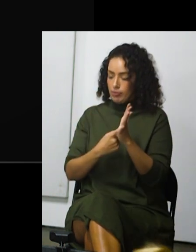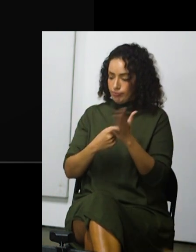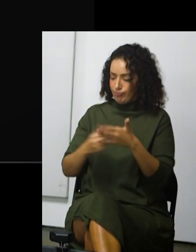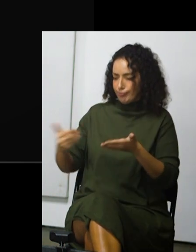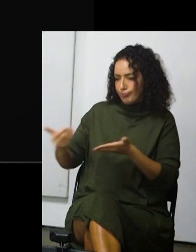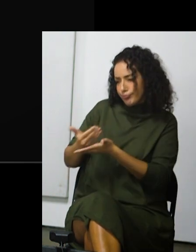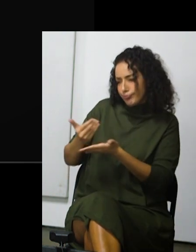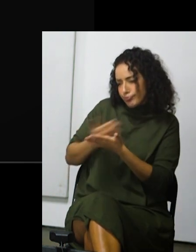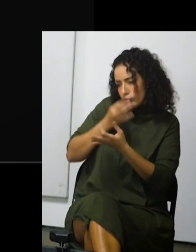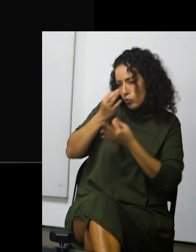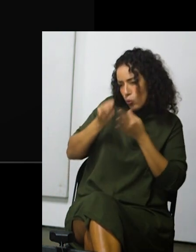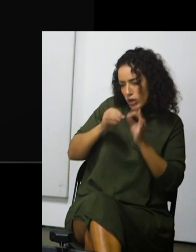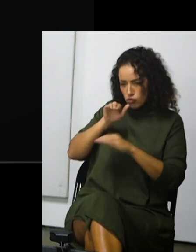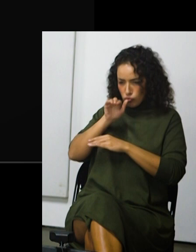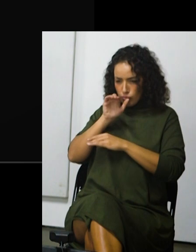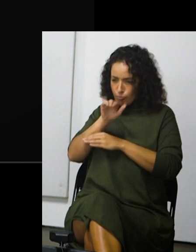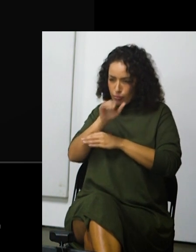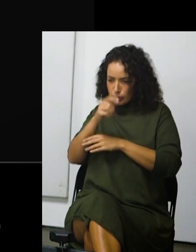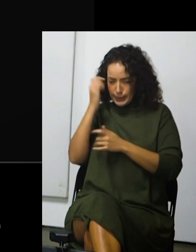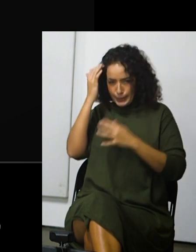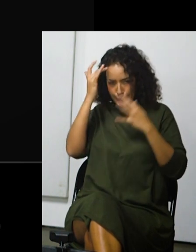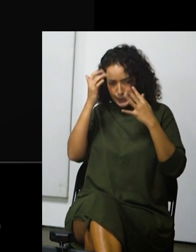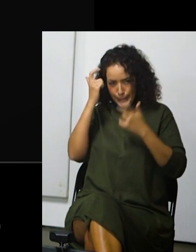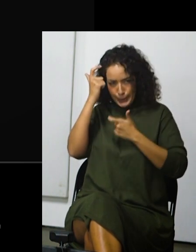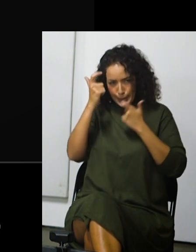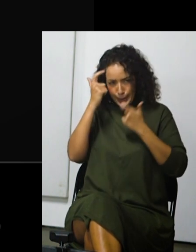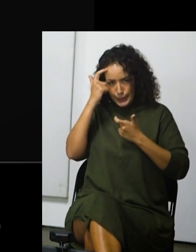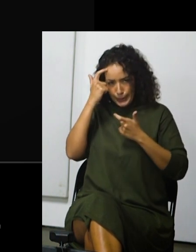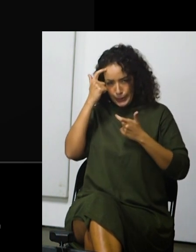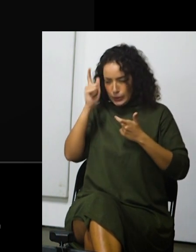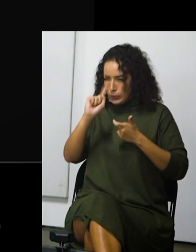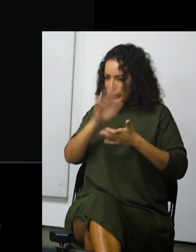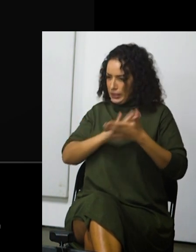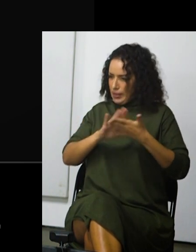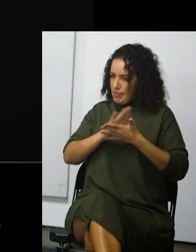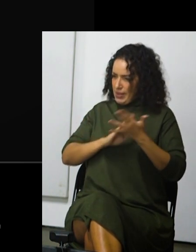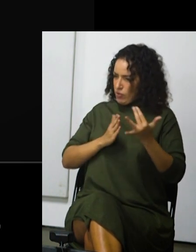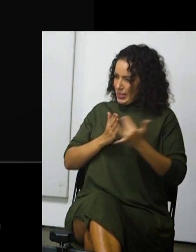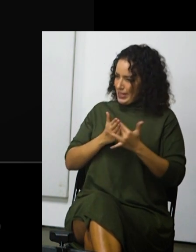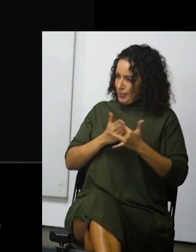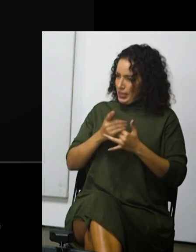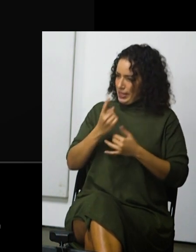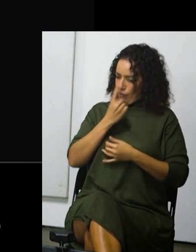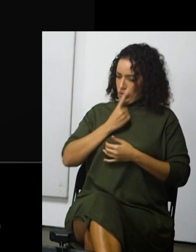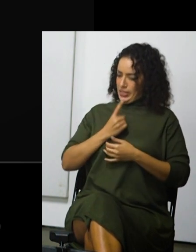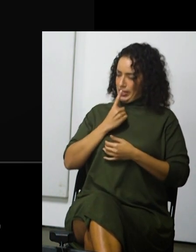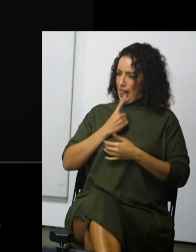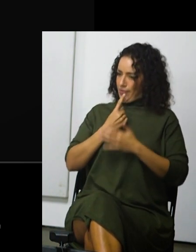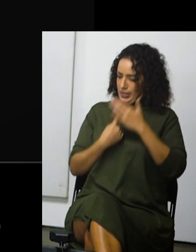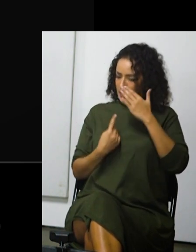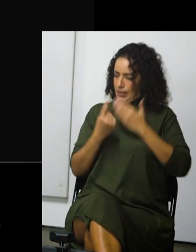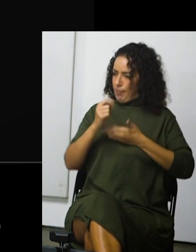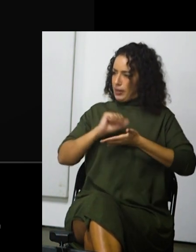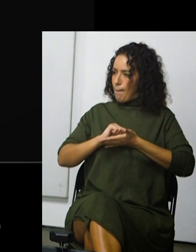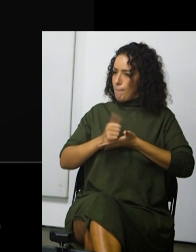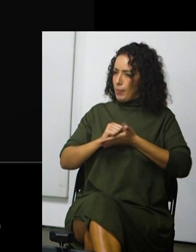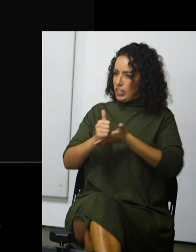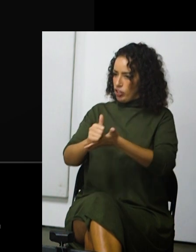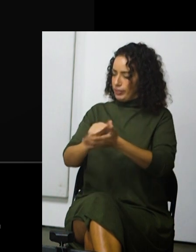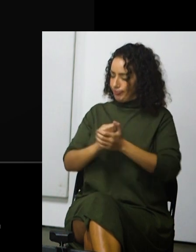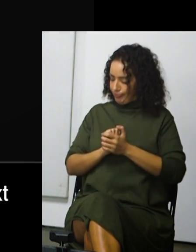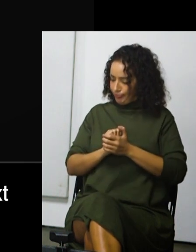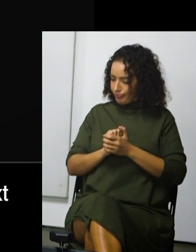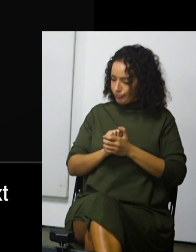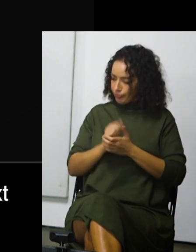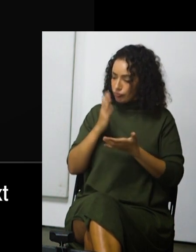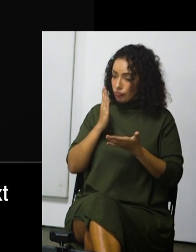and considerations for expanding and clarifying what we might mean by accessibility within self and independent publishing.